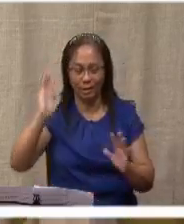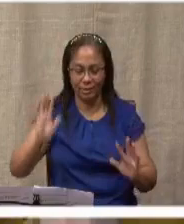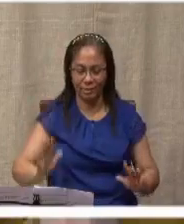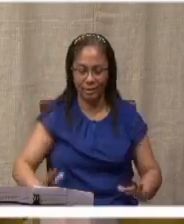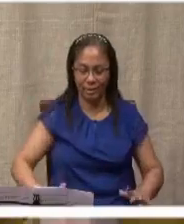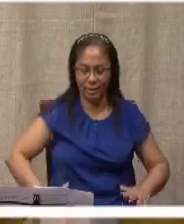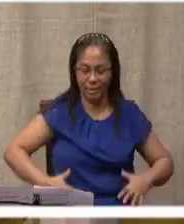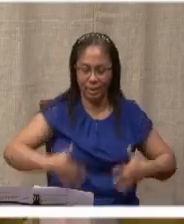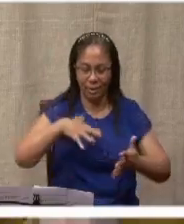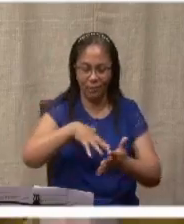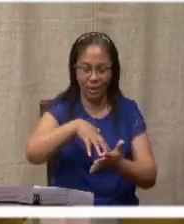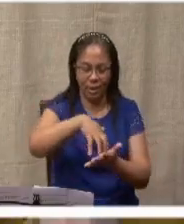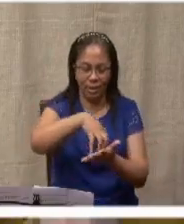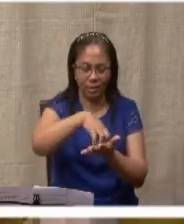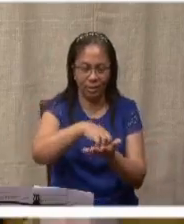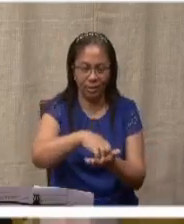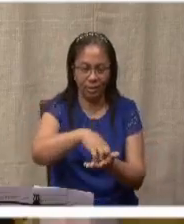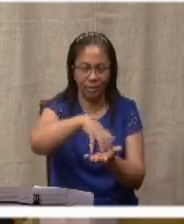foreign